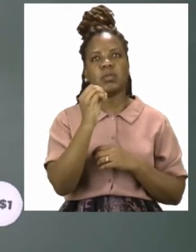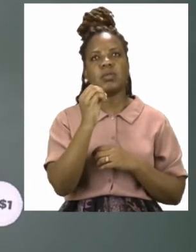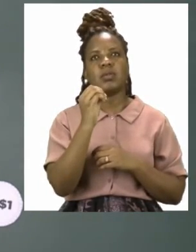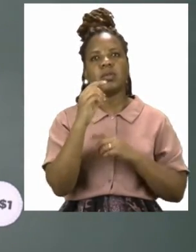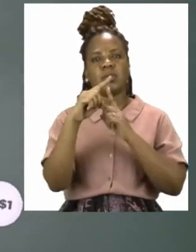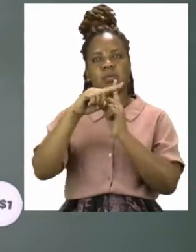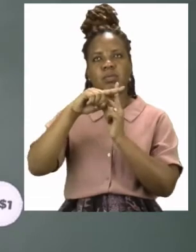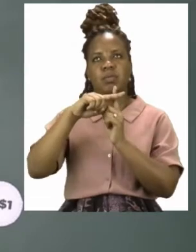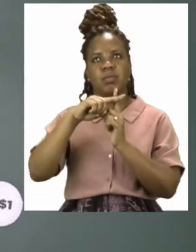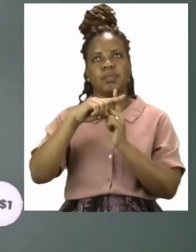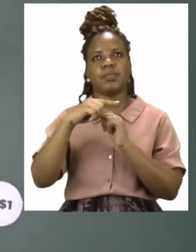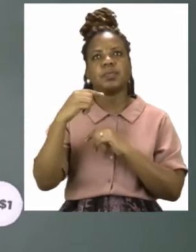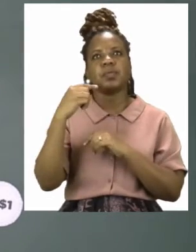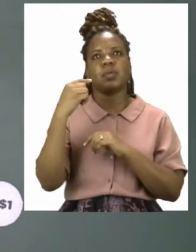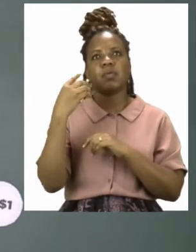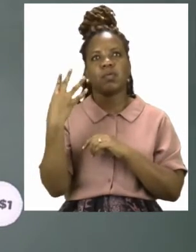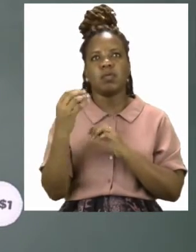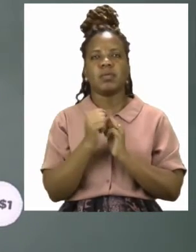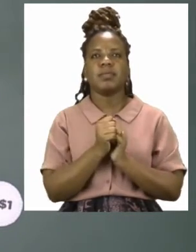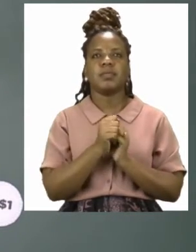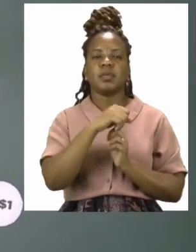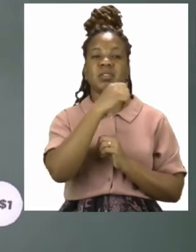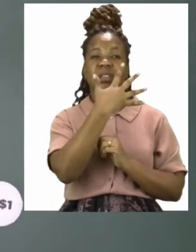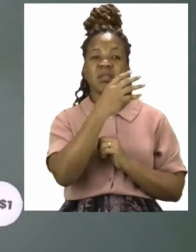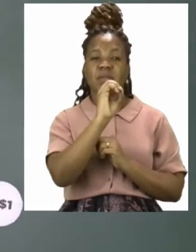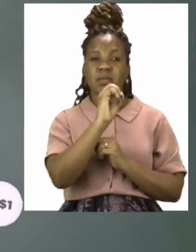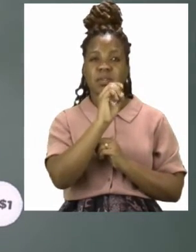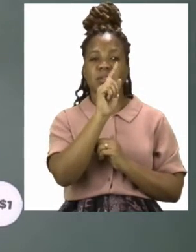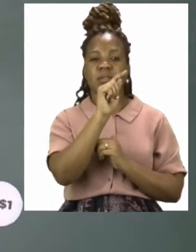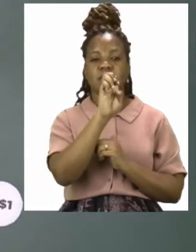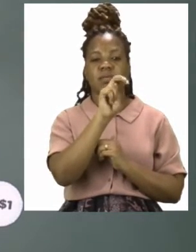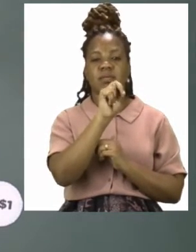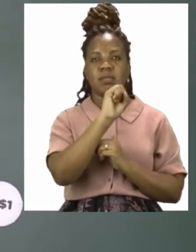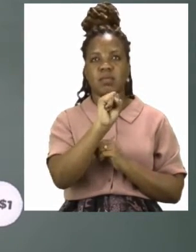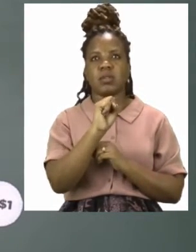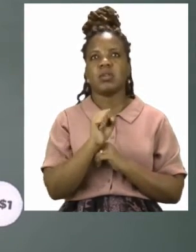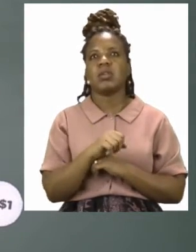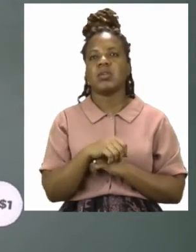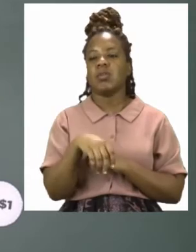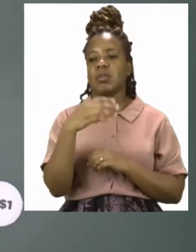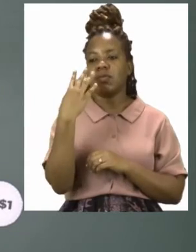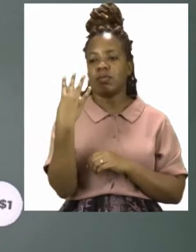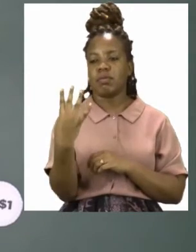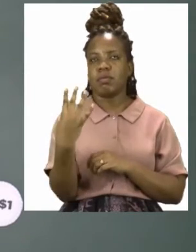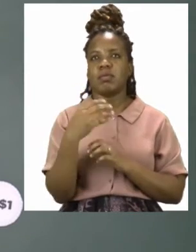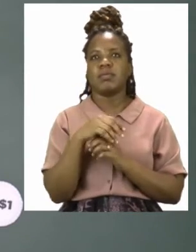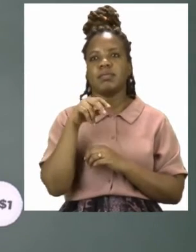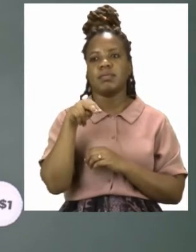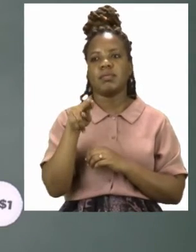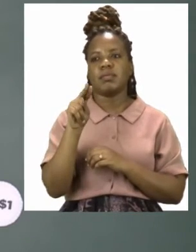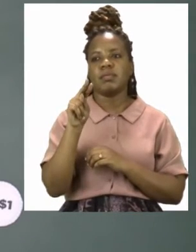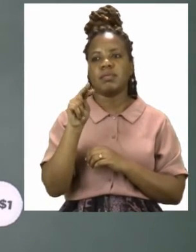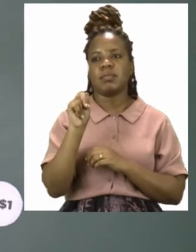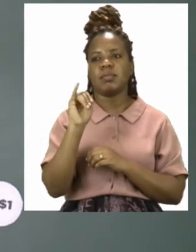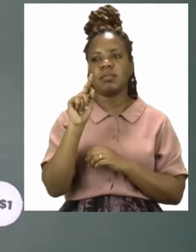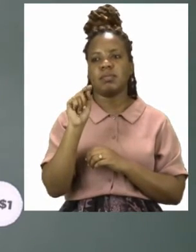So, when you say your answer out loud, you'll be able to know that, okay, I need to put the tens by themselves and the